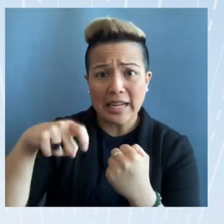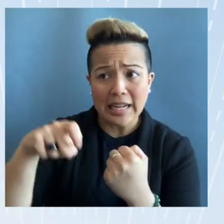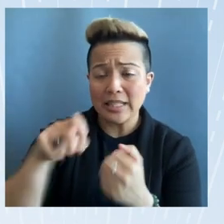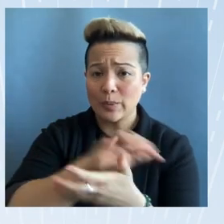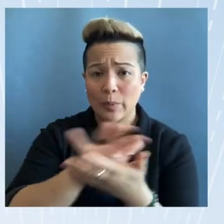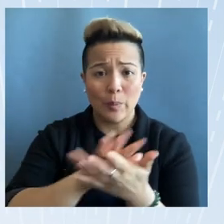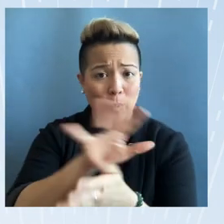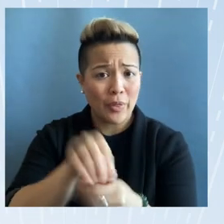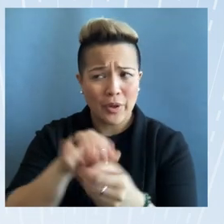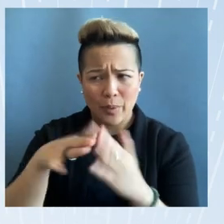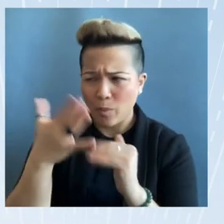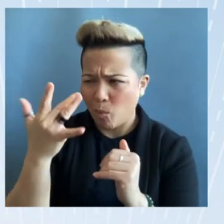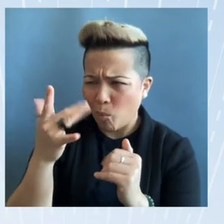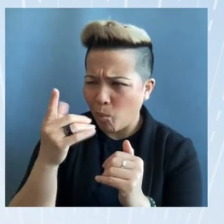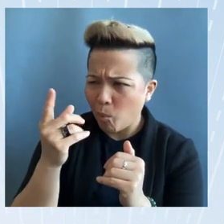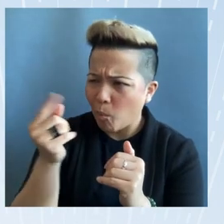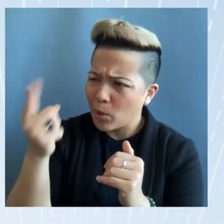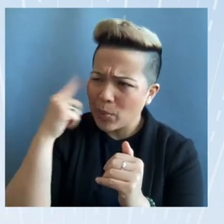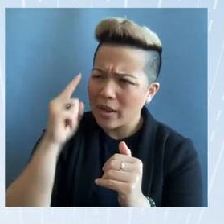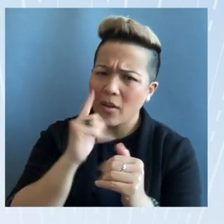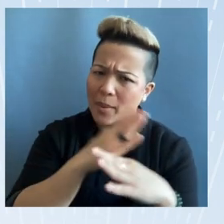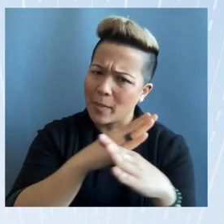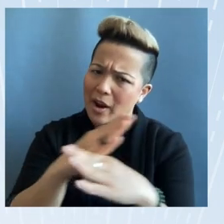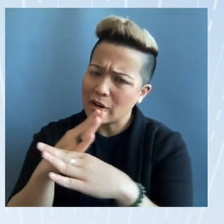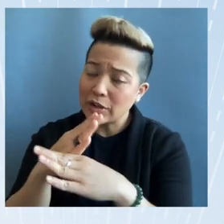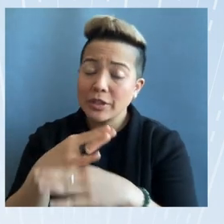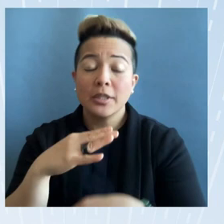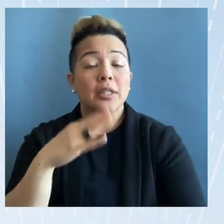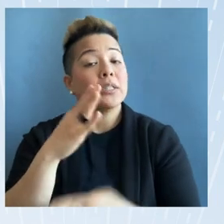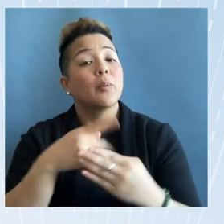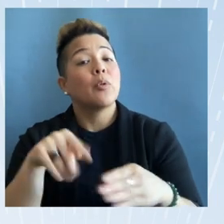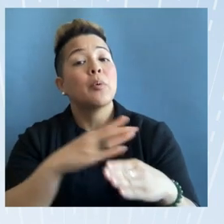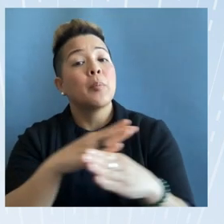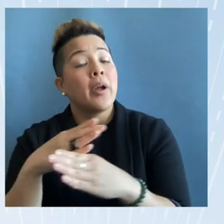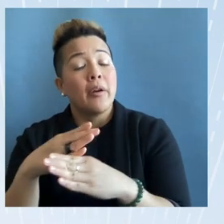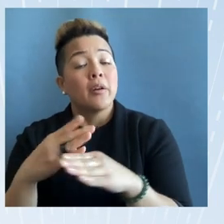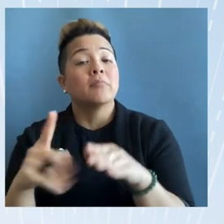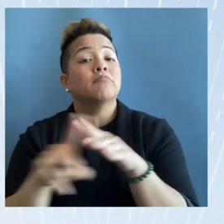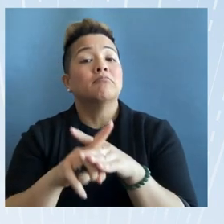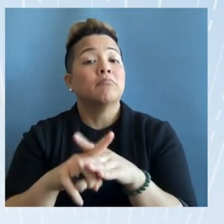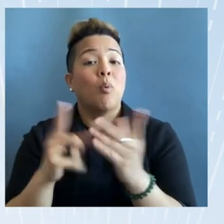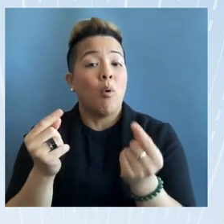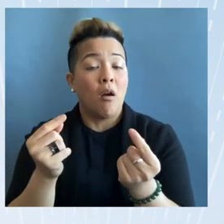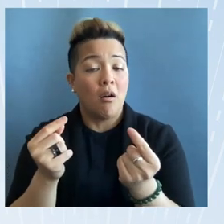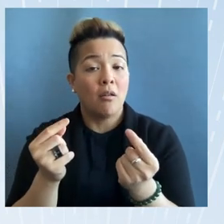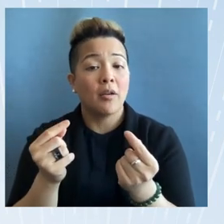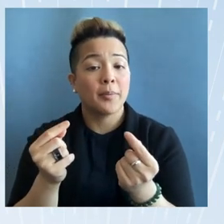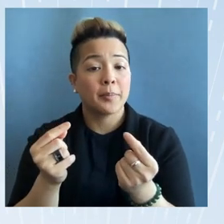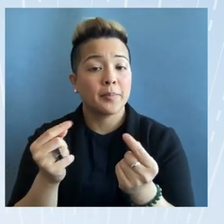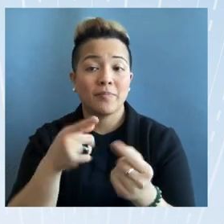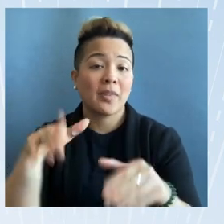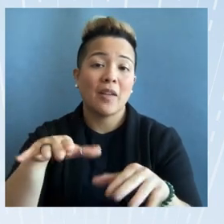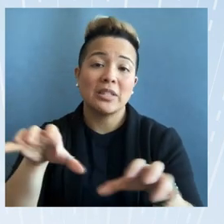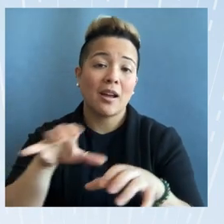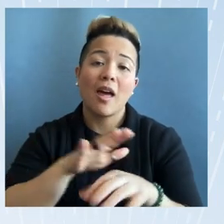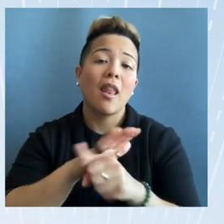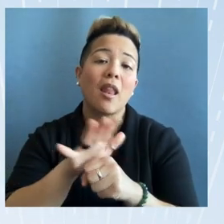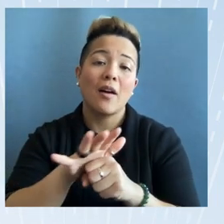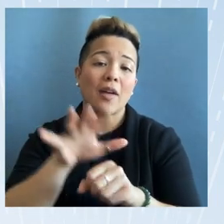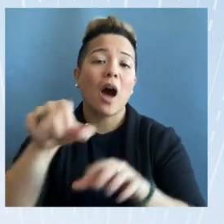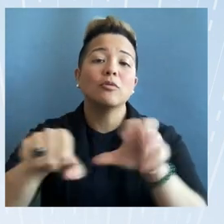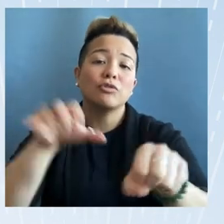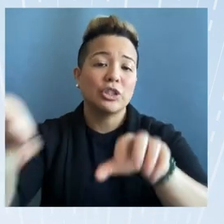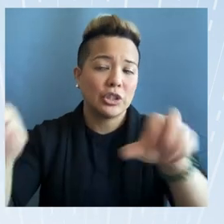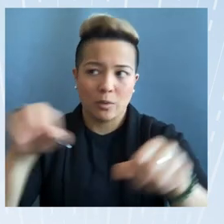community, and why is it not? What do you think are the barriers? And some of those barriers came out that, you know, they haven't done enough outreach necessarily within